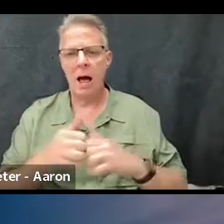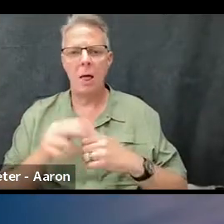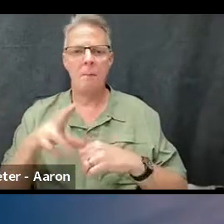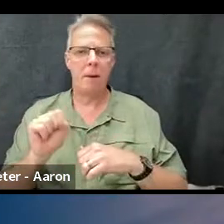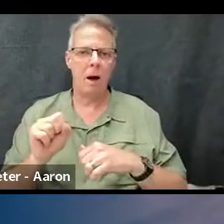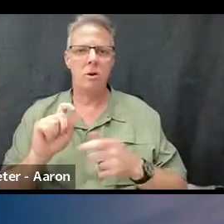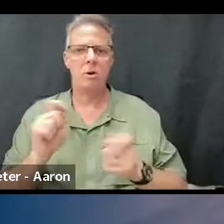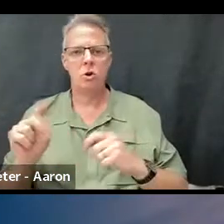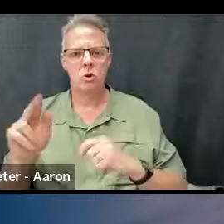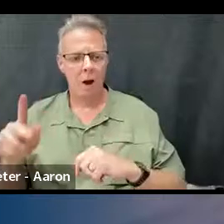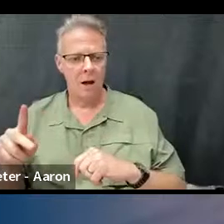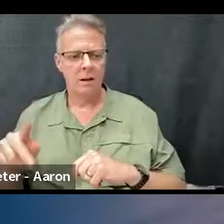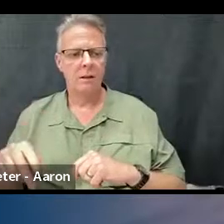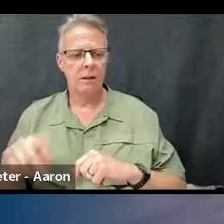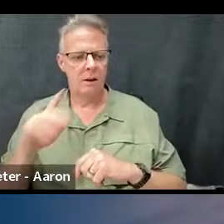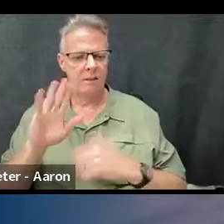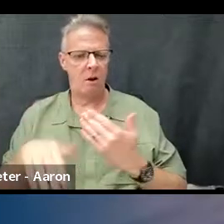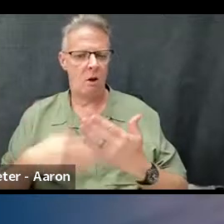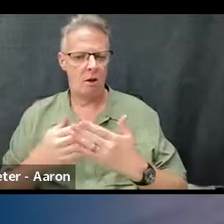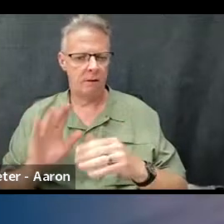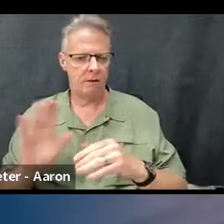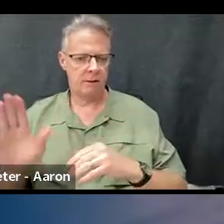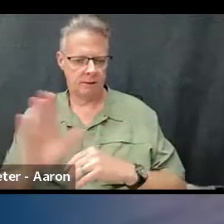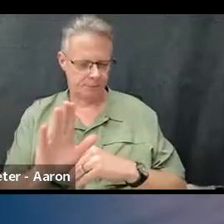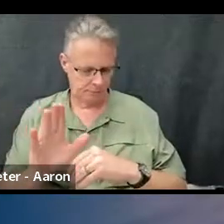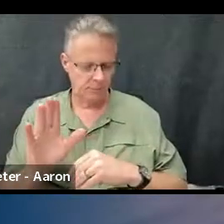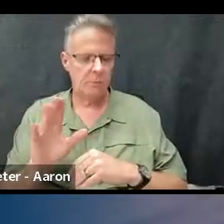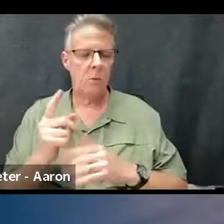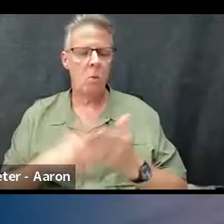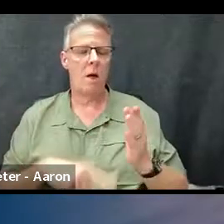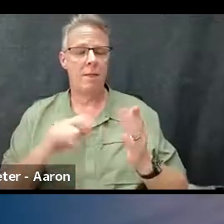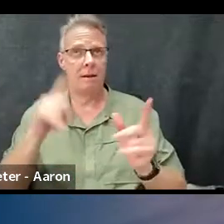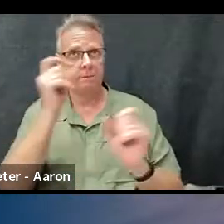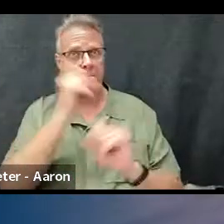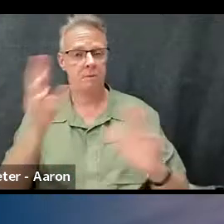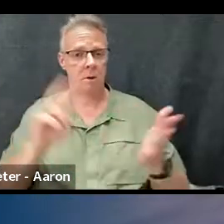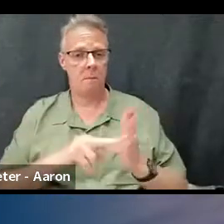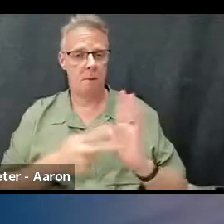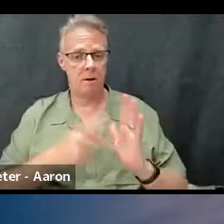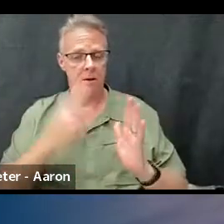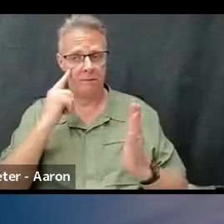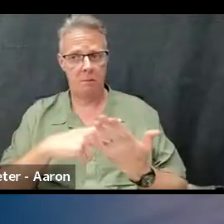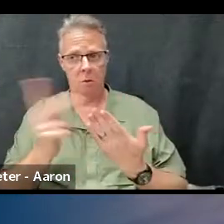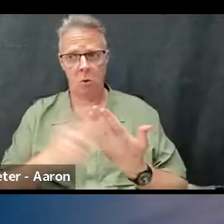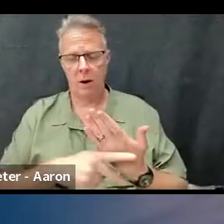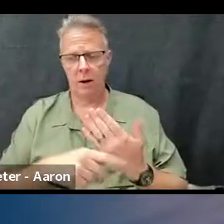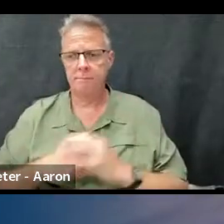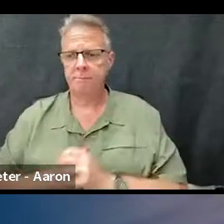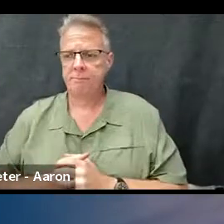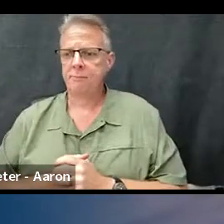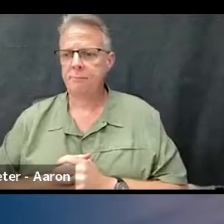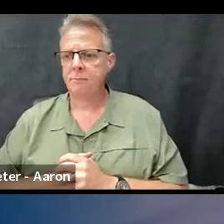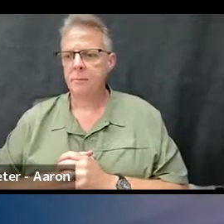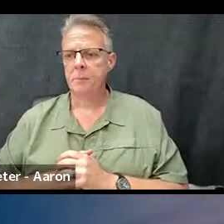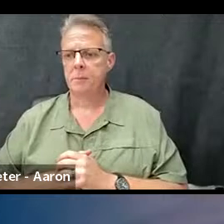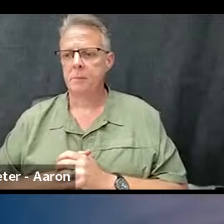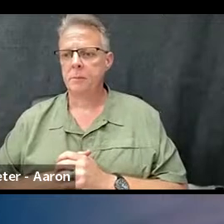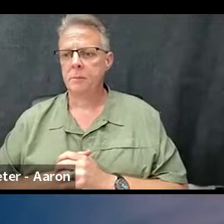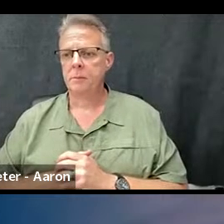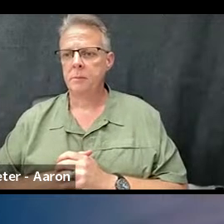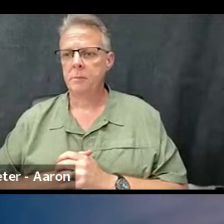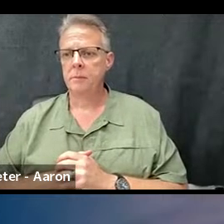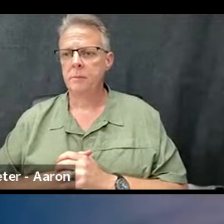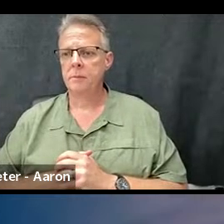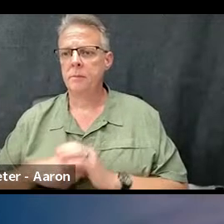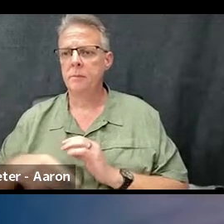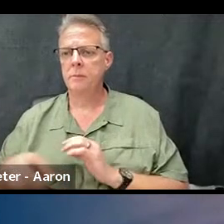just at the terminal, but at other areas, and what that means to the program. Ryan, Do you